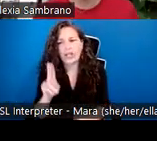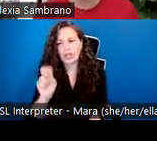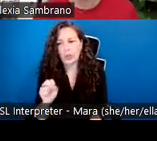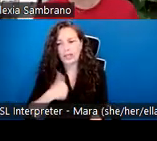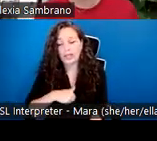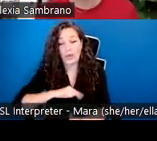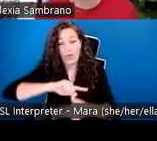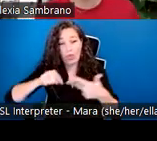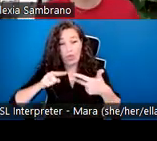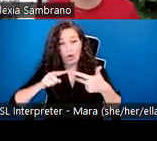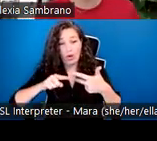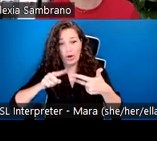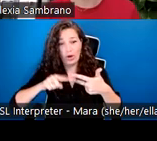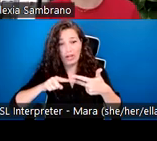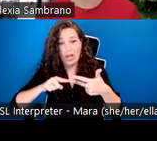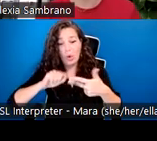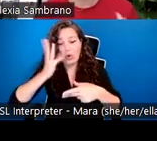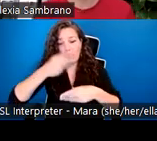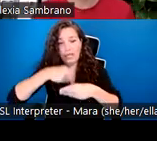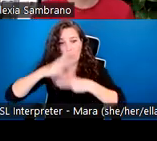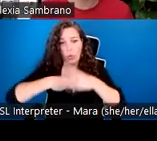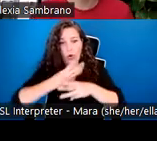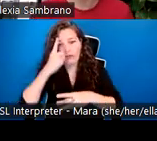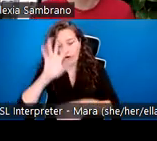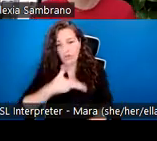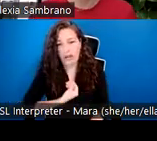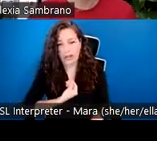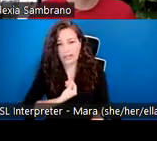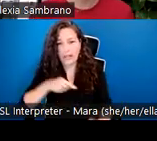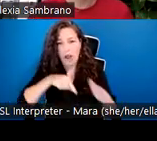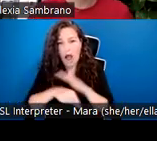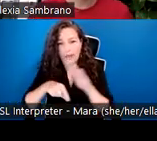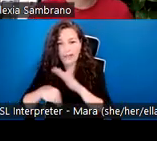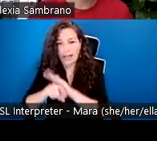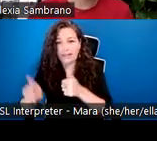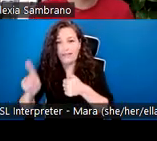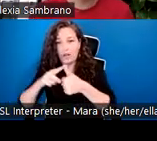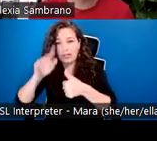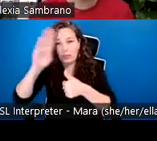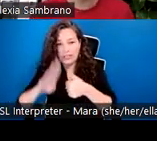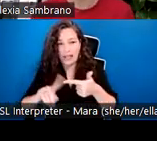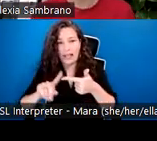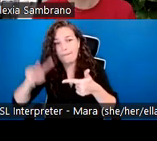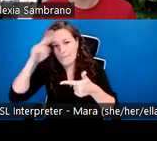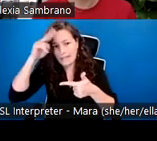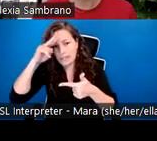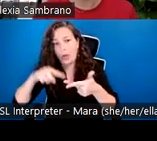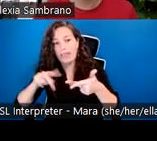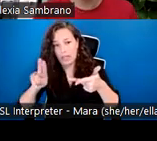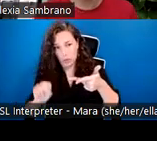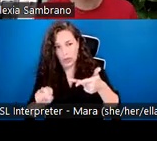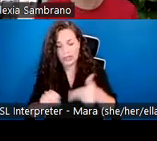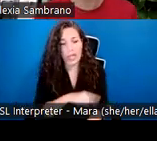in the world for trans homicides. So this is after Brazil and Mexico. And in 2020, the Human Rights Campaign tracked